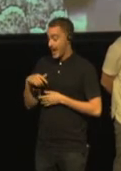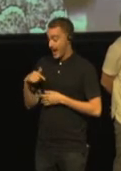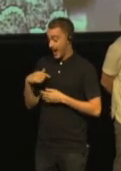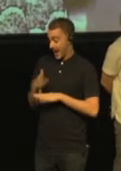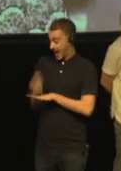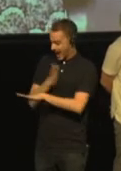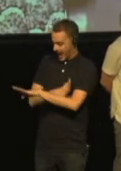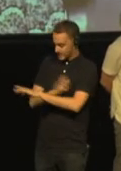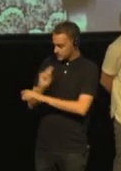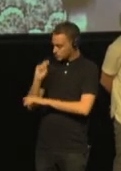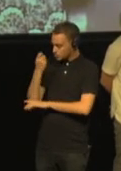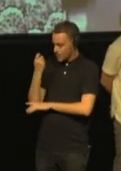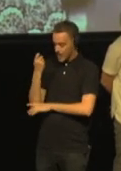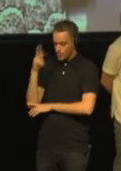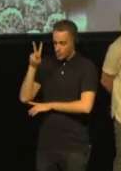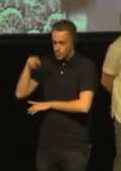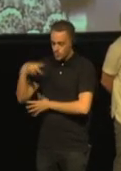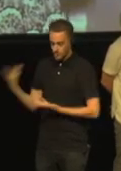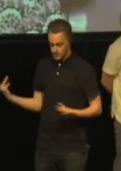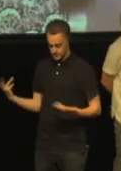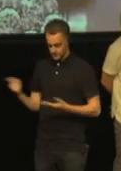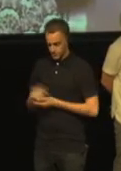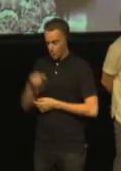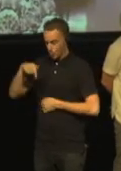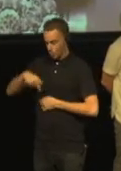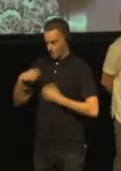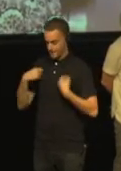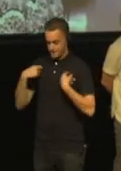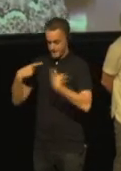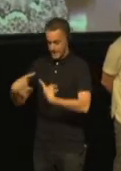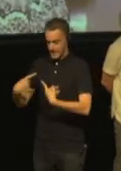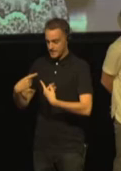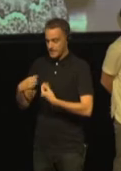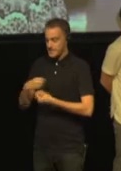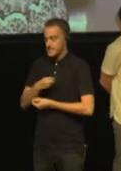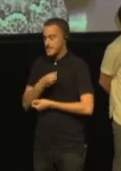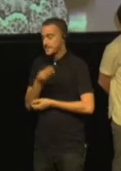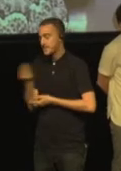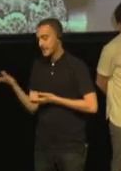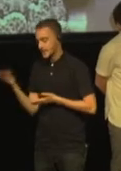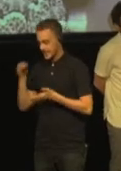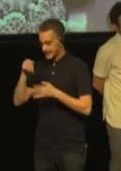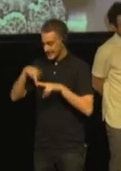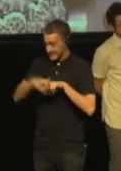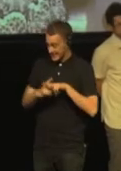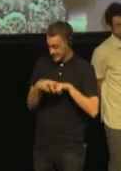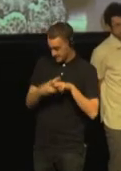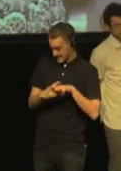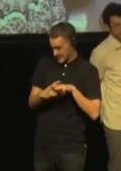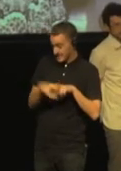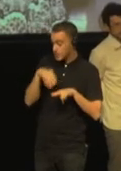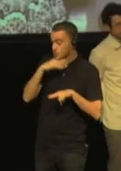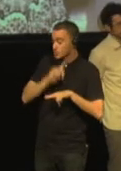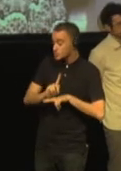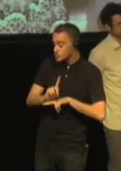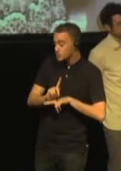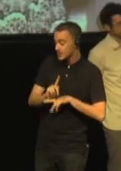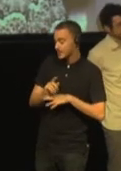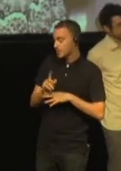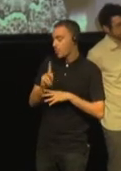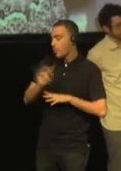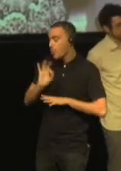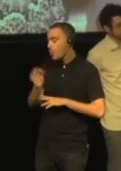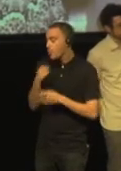Sometimes the tool was inflexible, sometimes the questionnaire was inflexible and didn't suit the contexts of every country. But that's because of